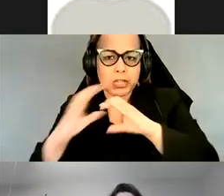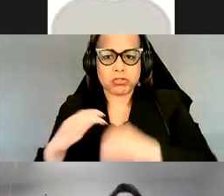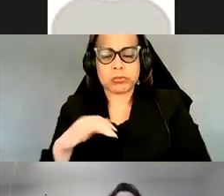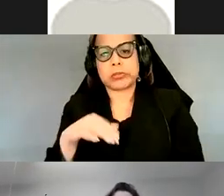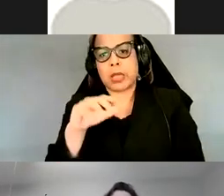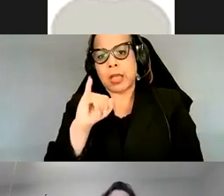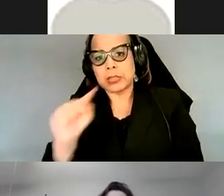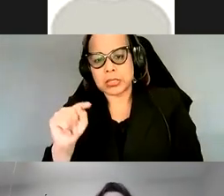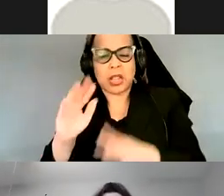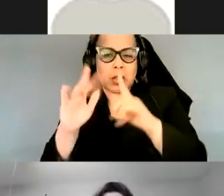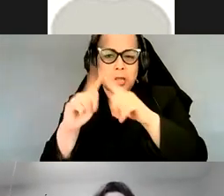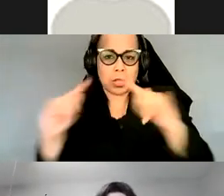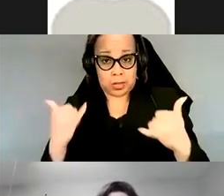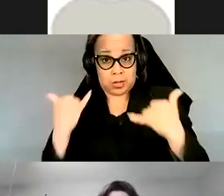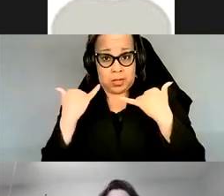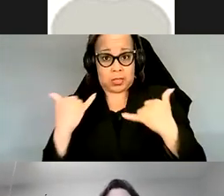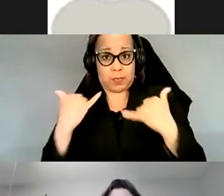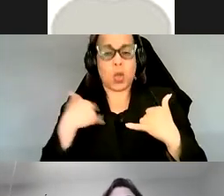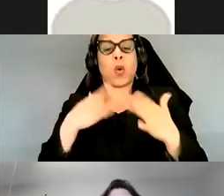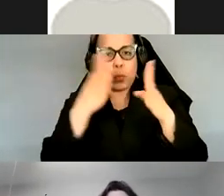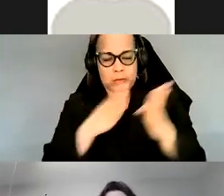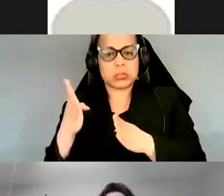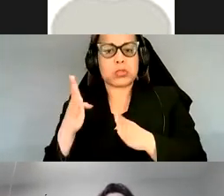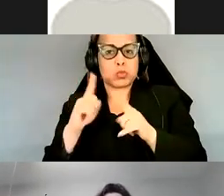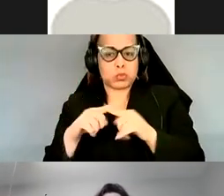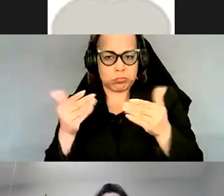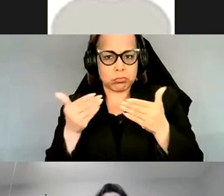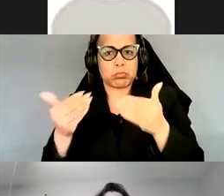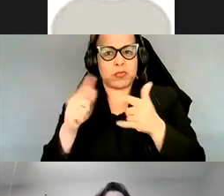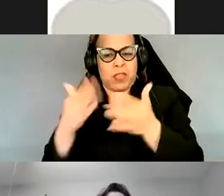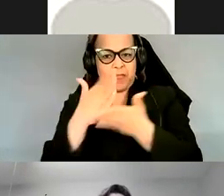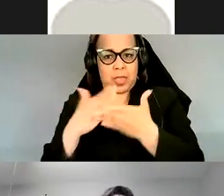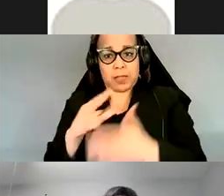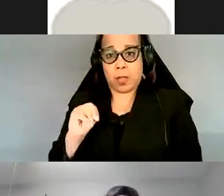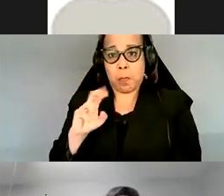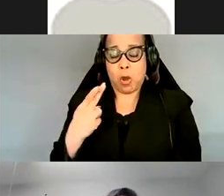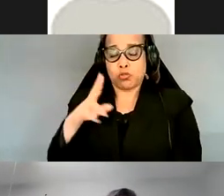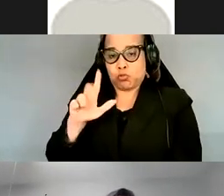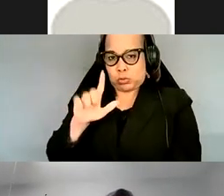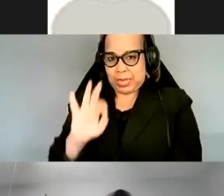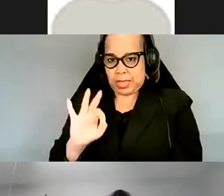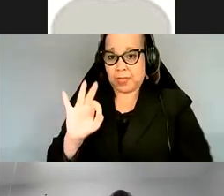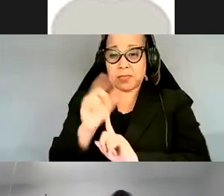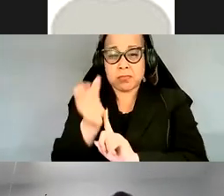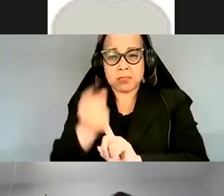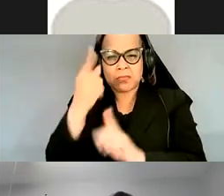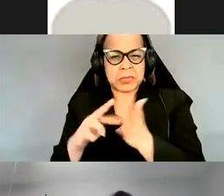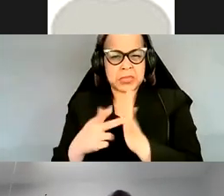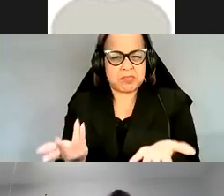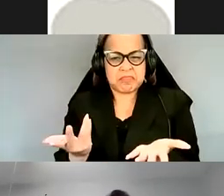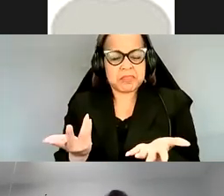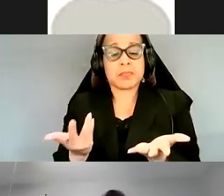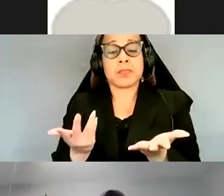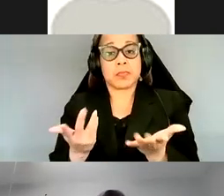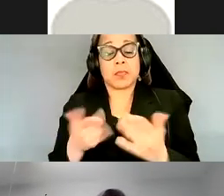so forth. And we do at this point in time intend to move on to that phase on March 29th. Now, what that means is that